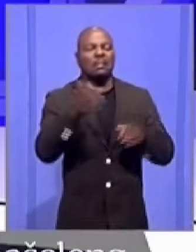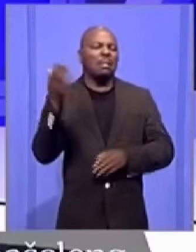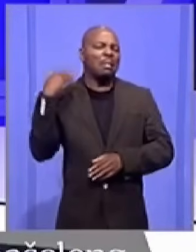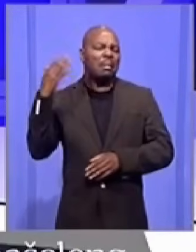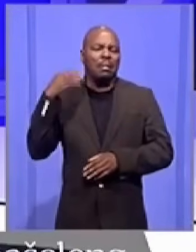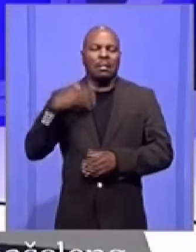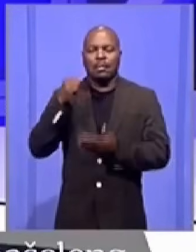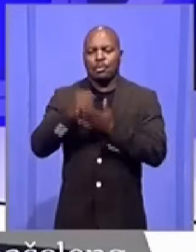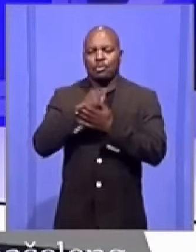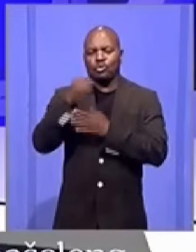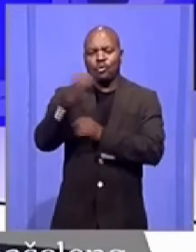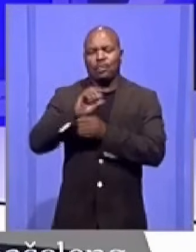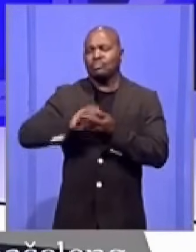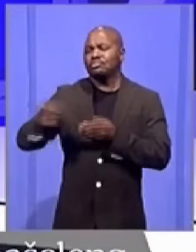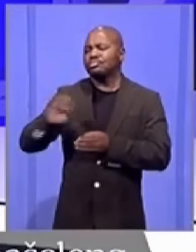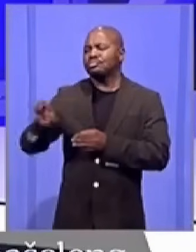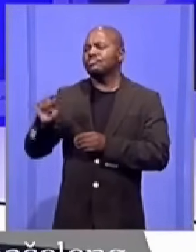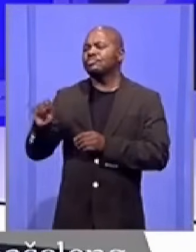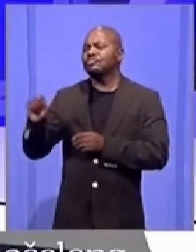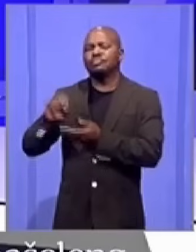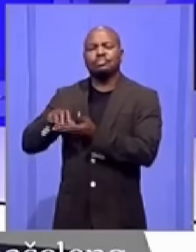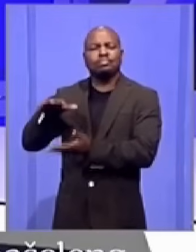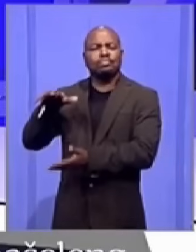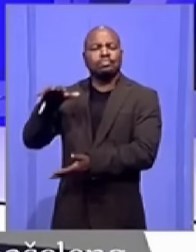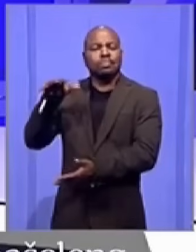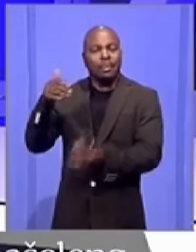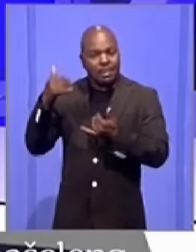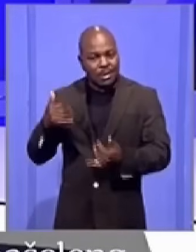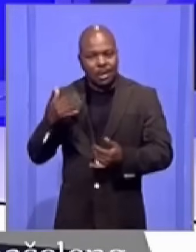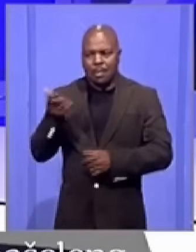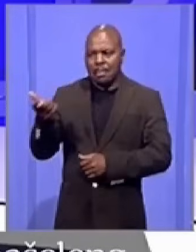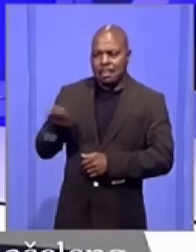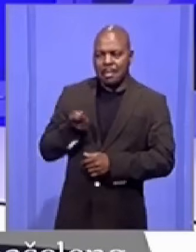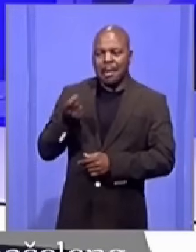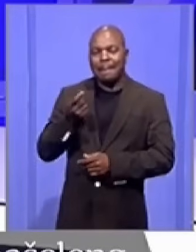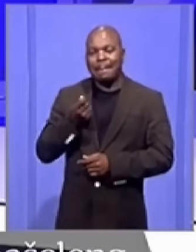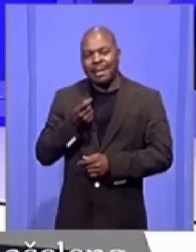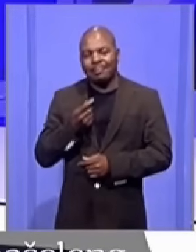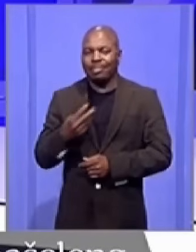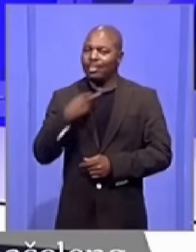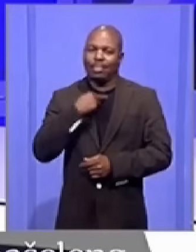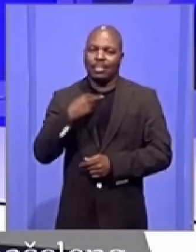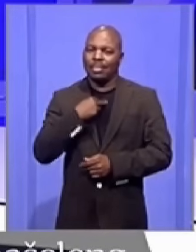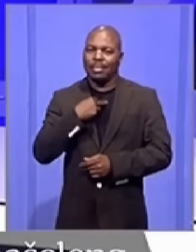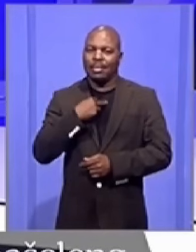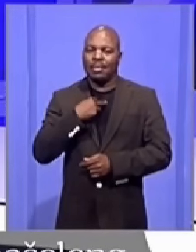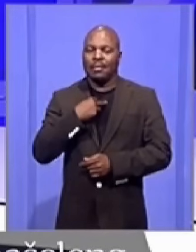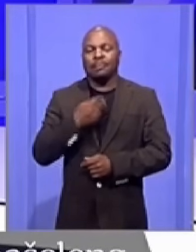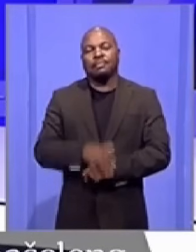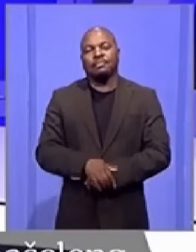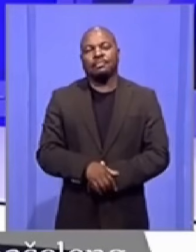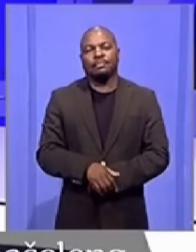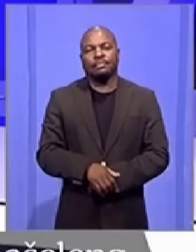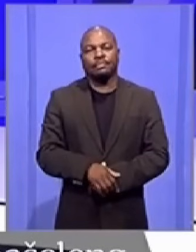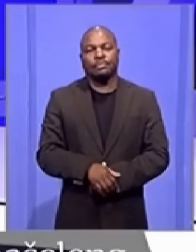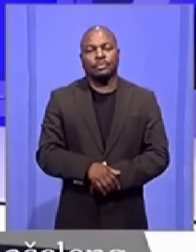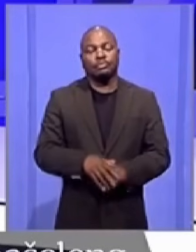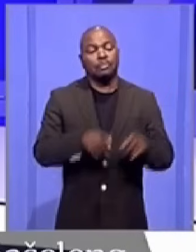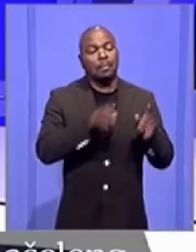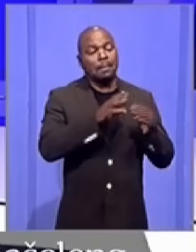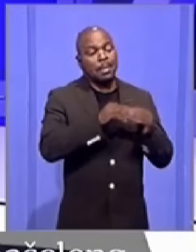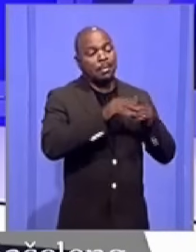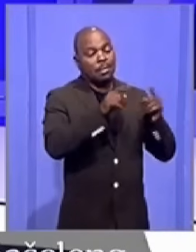bieleditse masheleng a bona go poso kantoro ba palelwa ke go ntsha masheleng a bona ao ba bolokilego